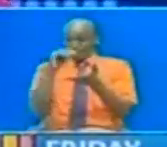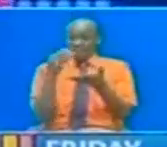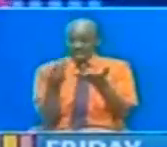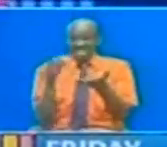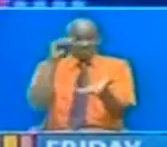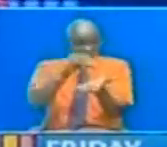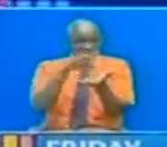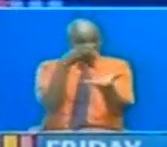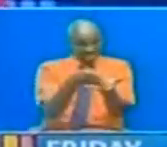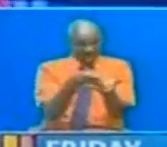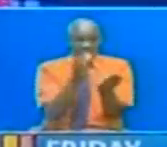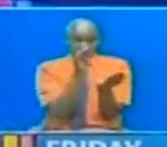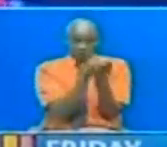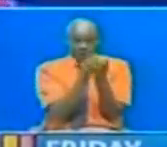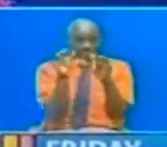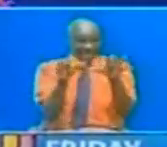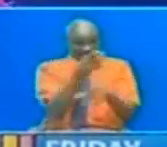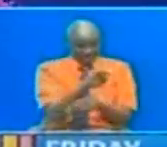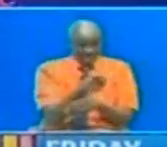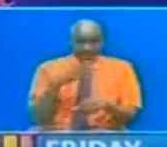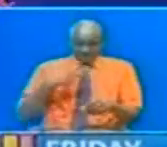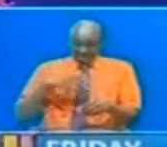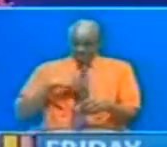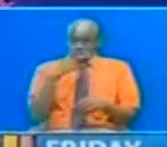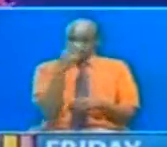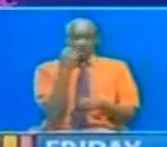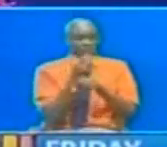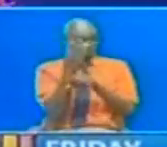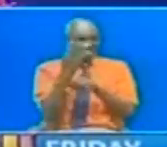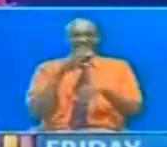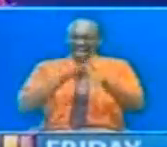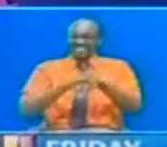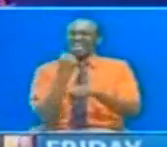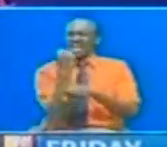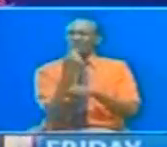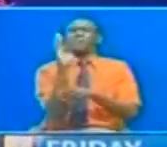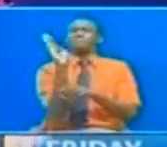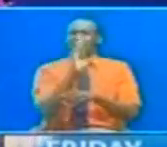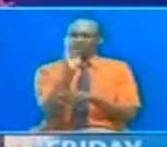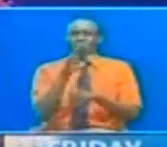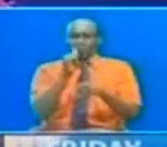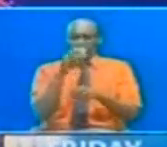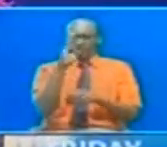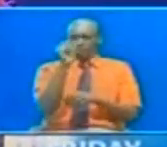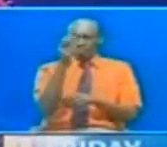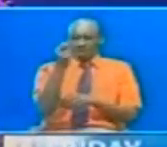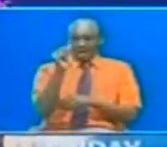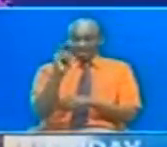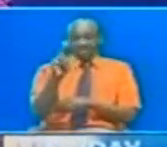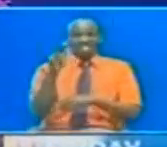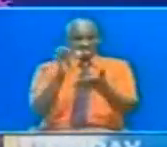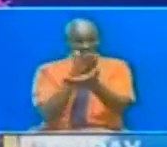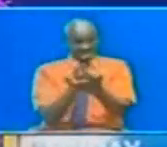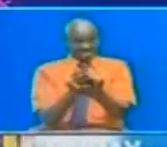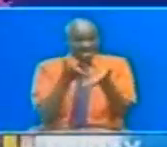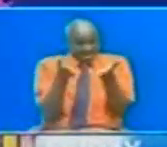money into the stocks market. Investors in 2014 made a cool 11 billion shillings from bonus shares. We now take